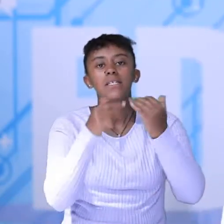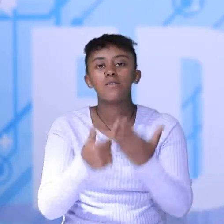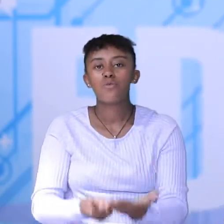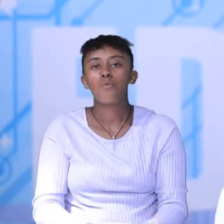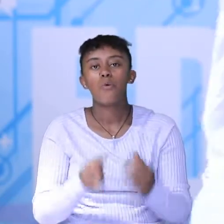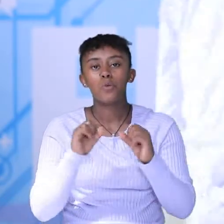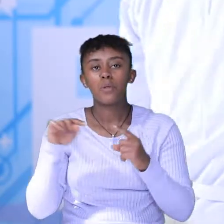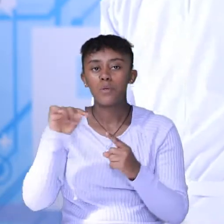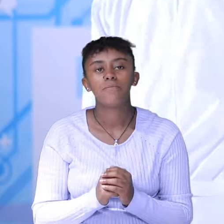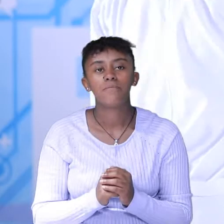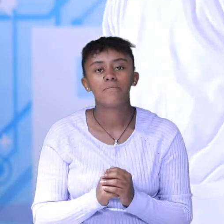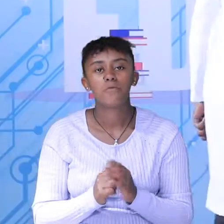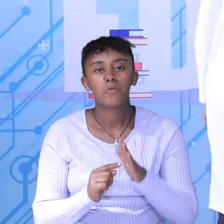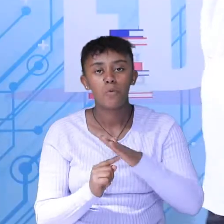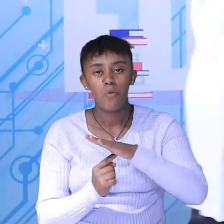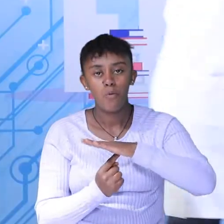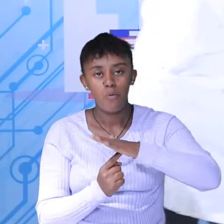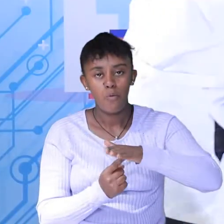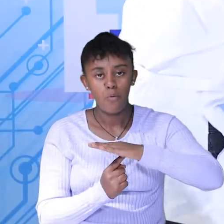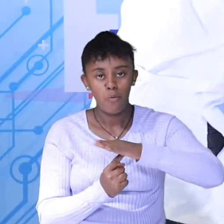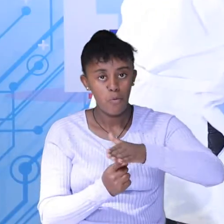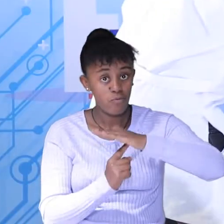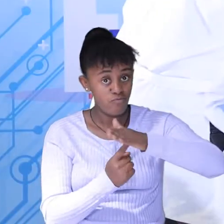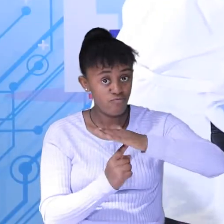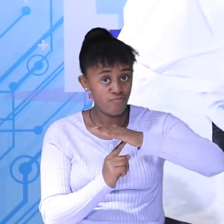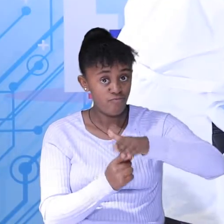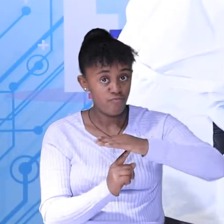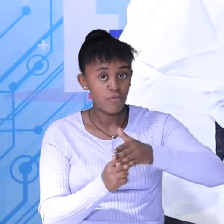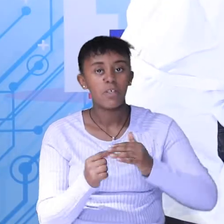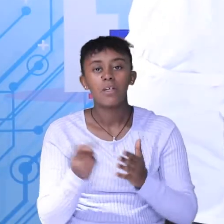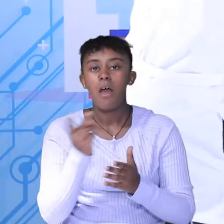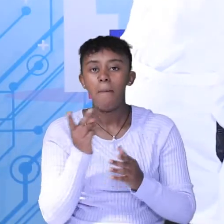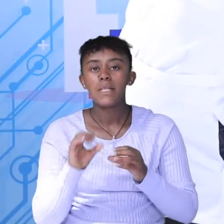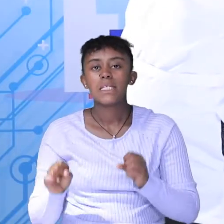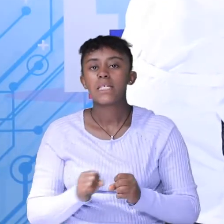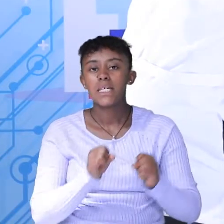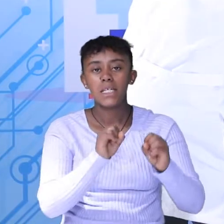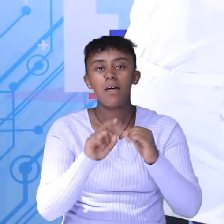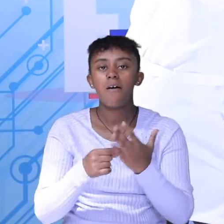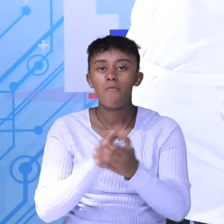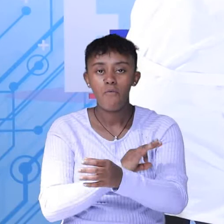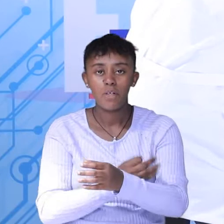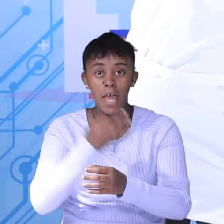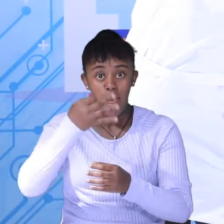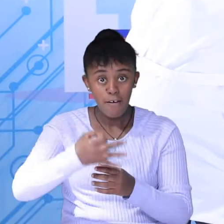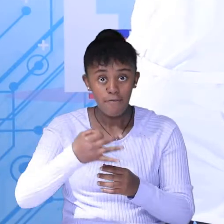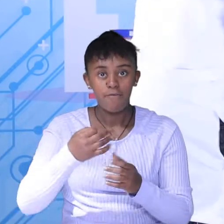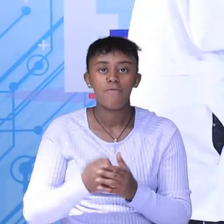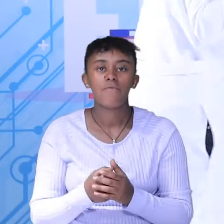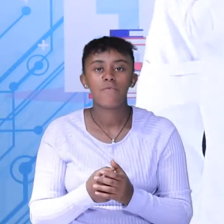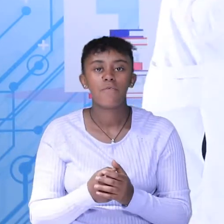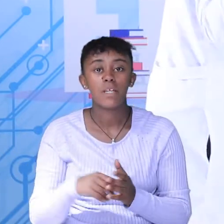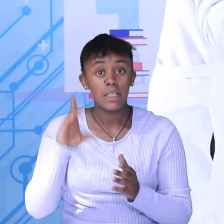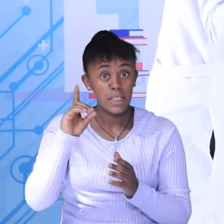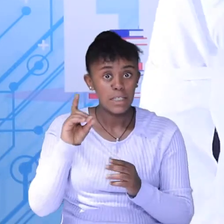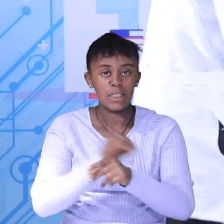determine the torque like this. We know that in couple system, force F times D, where D is the